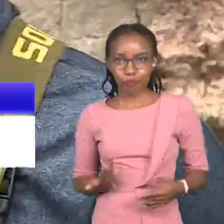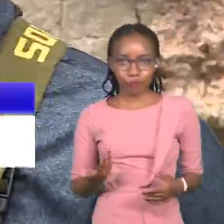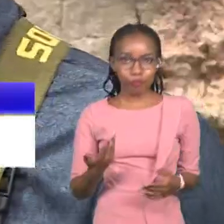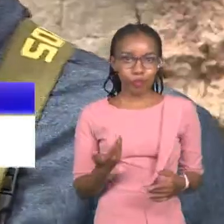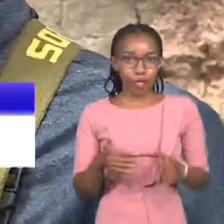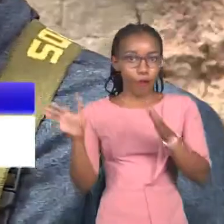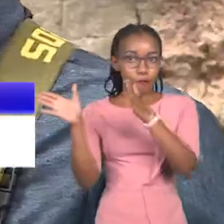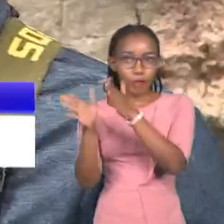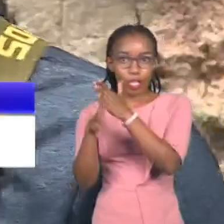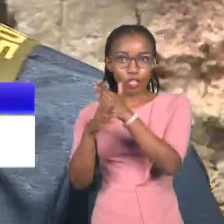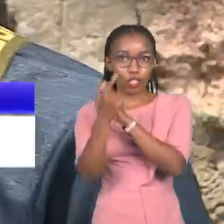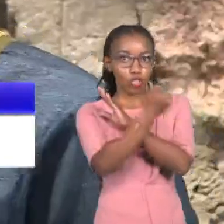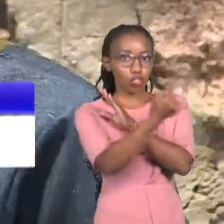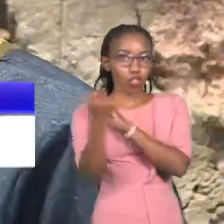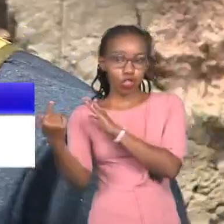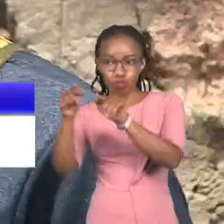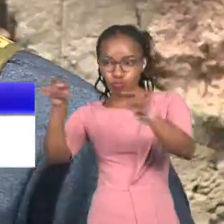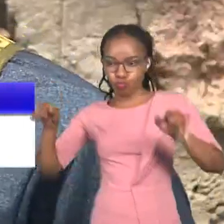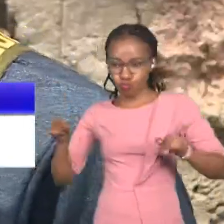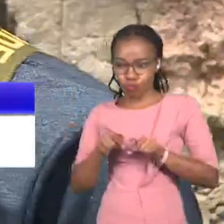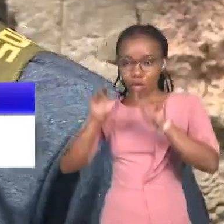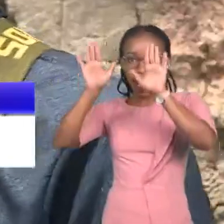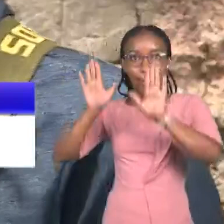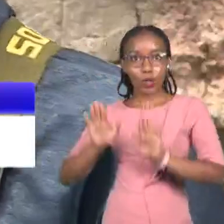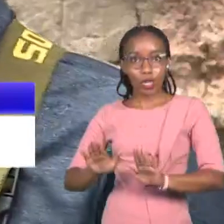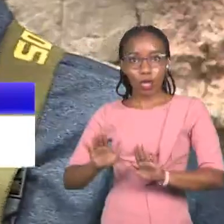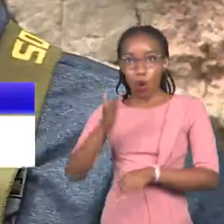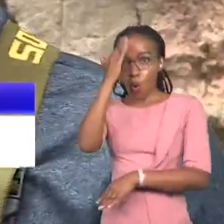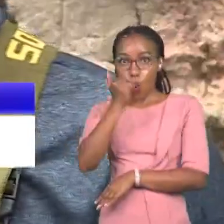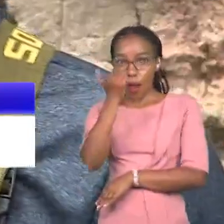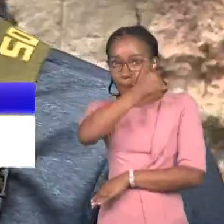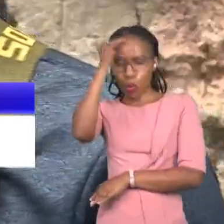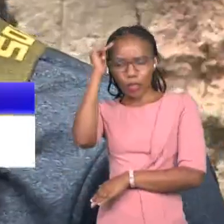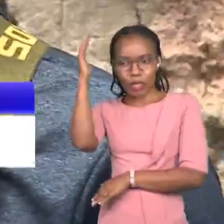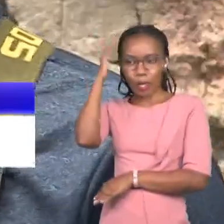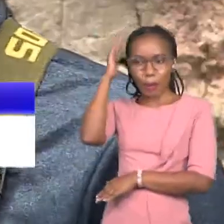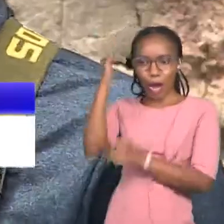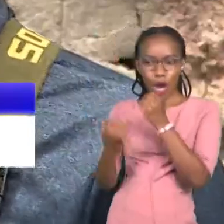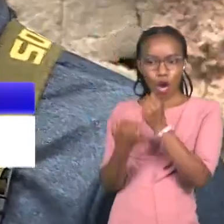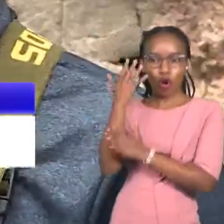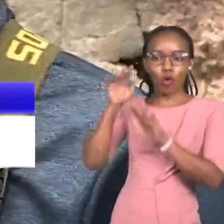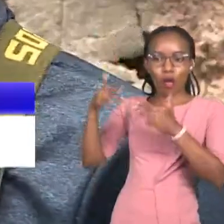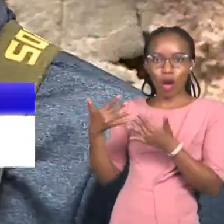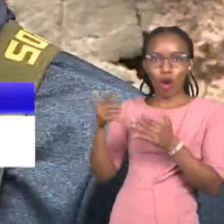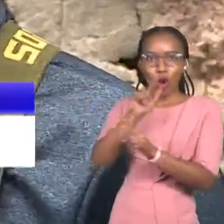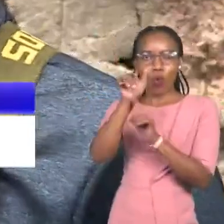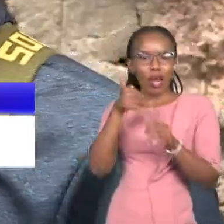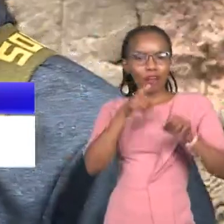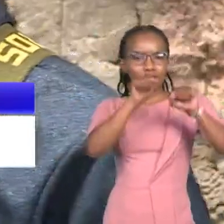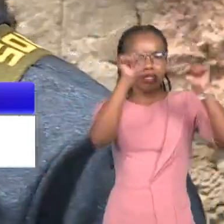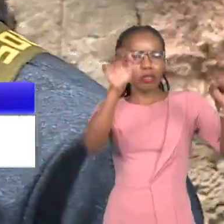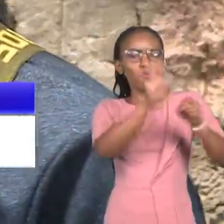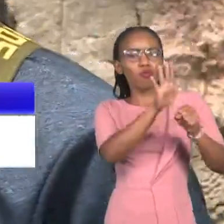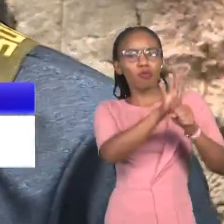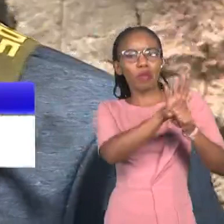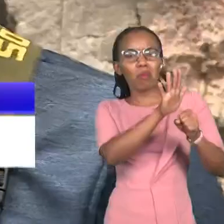of fish per square meter is very important because it determines their growth. If you have an overcrowding system, your fish